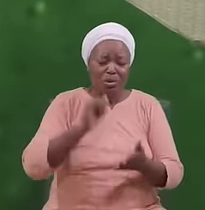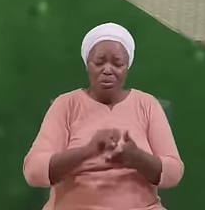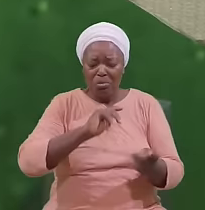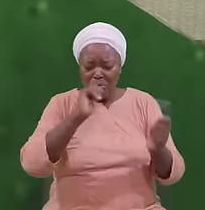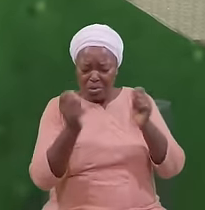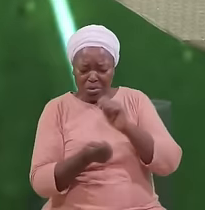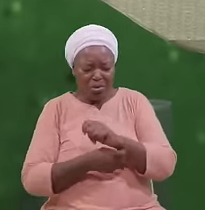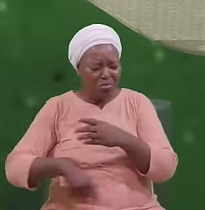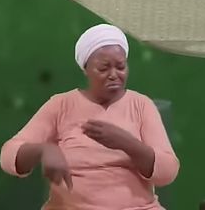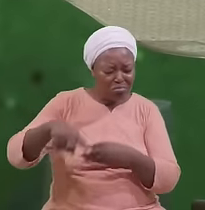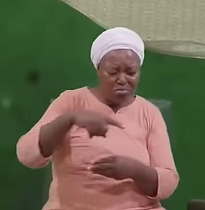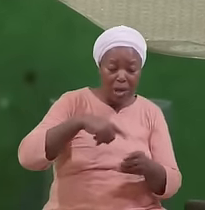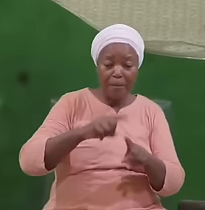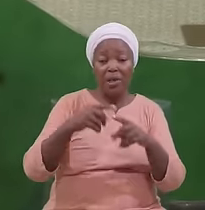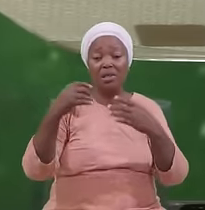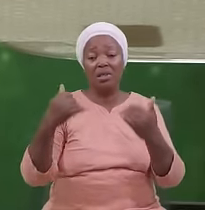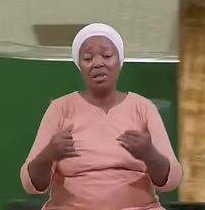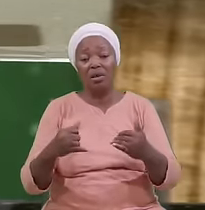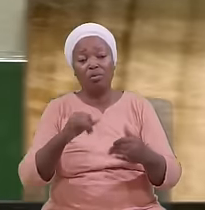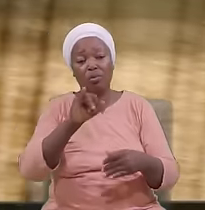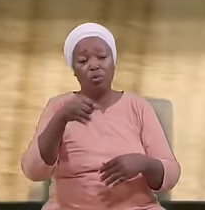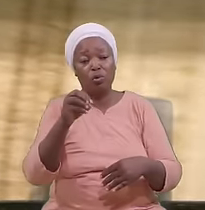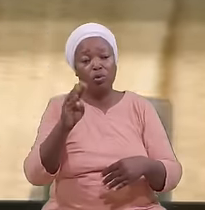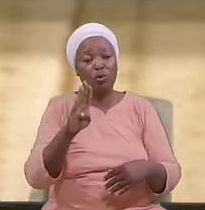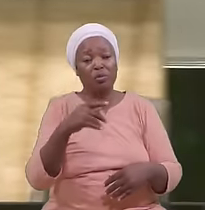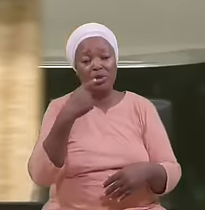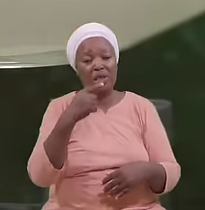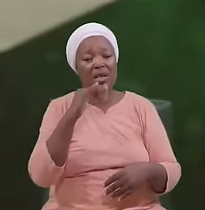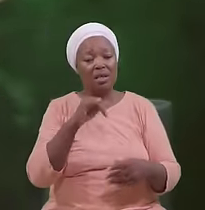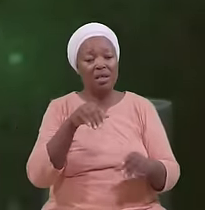down. But now, he said,